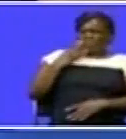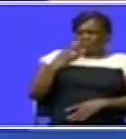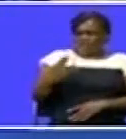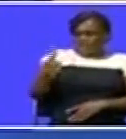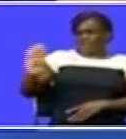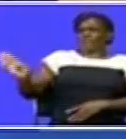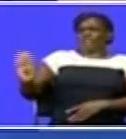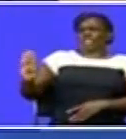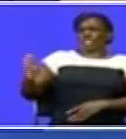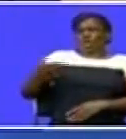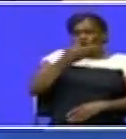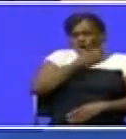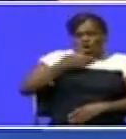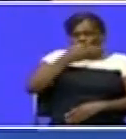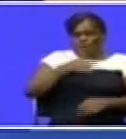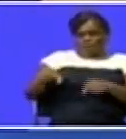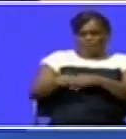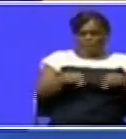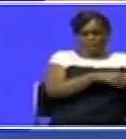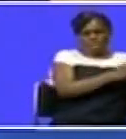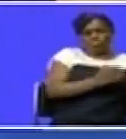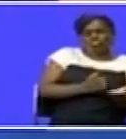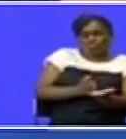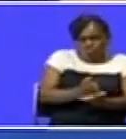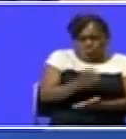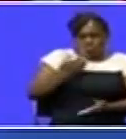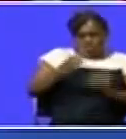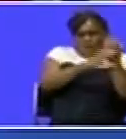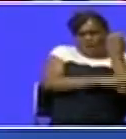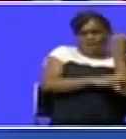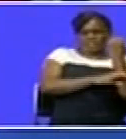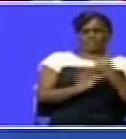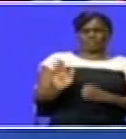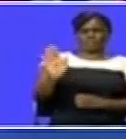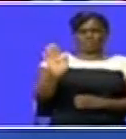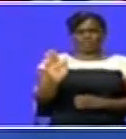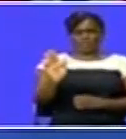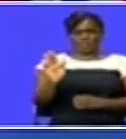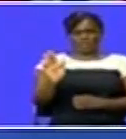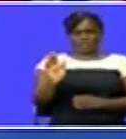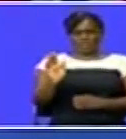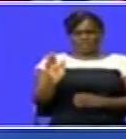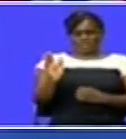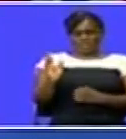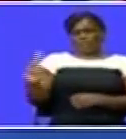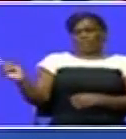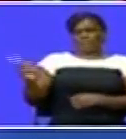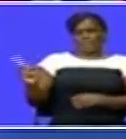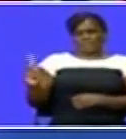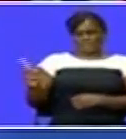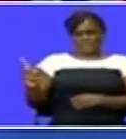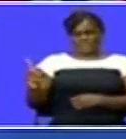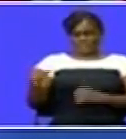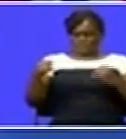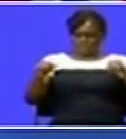billion shilling crude oil pipeline project pass through their country. The heads of state stressed the need to